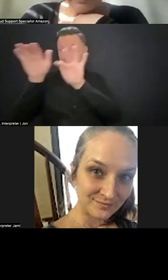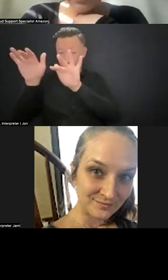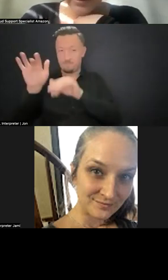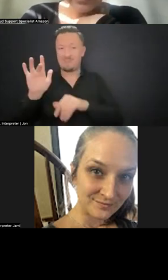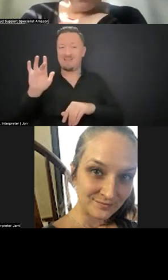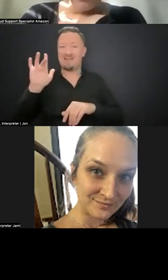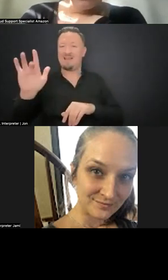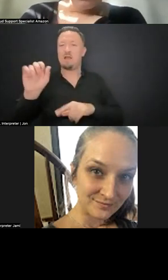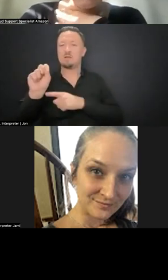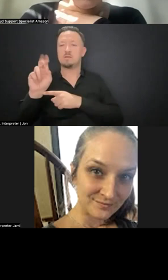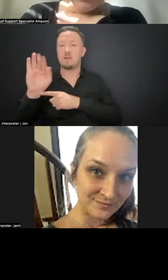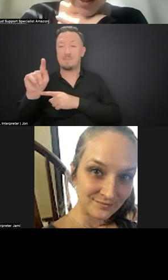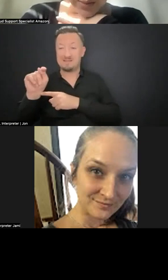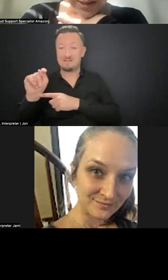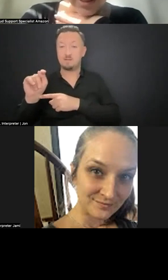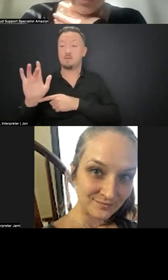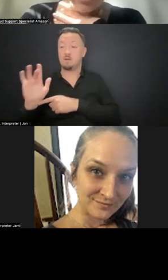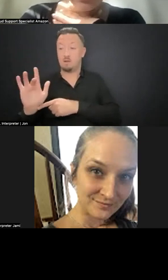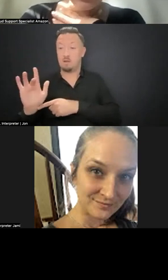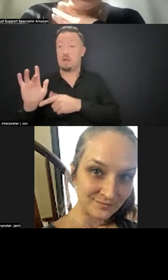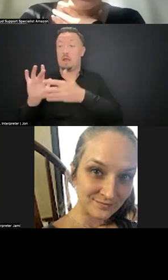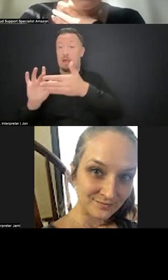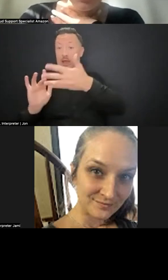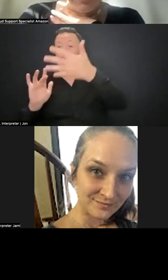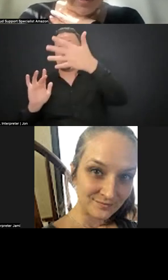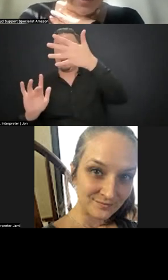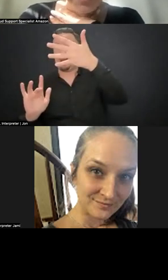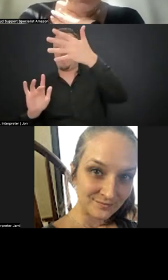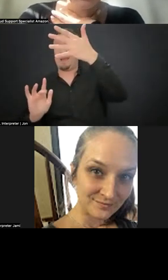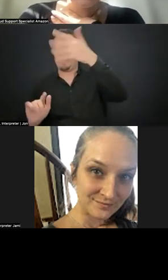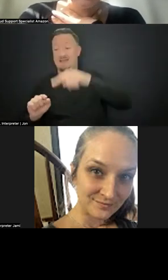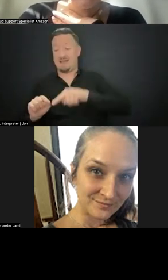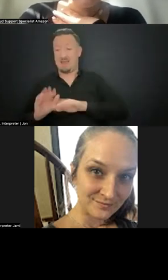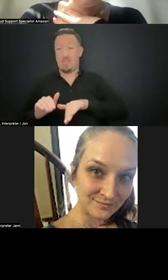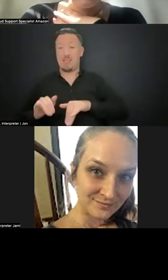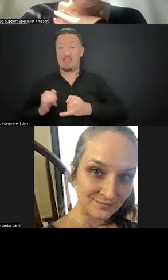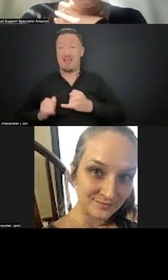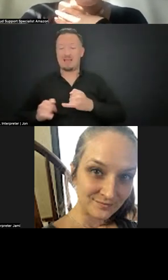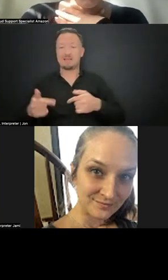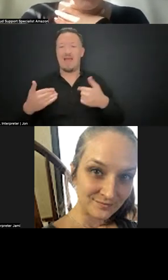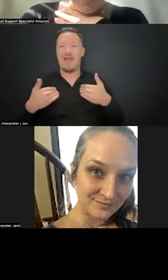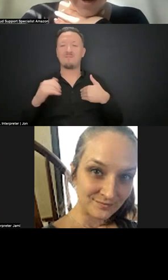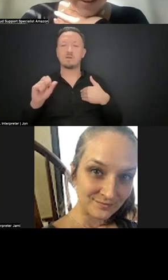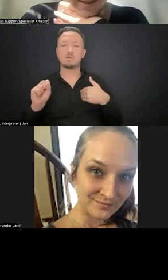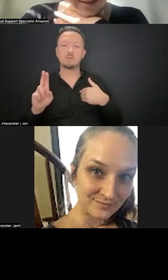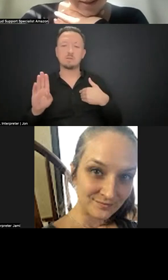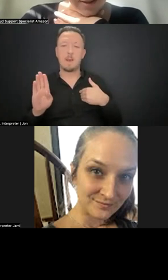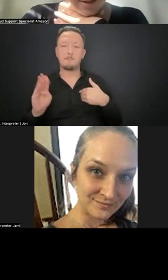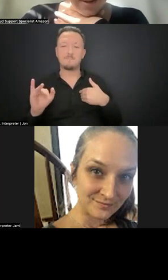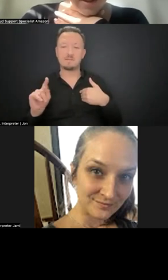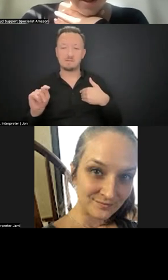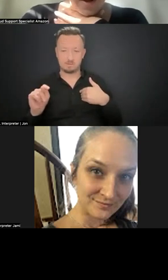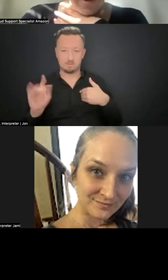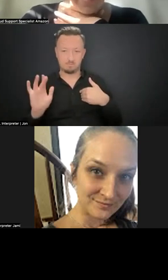as complete. Now, please note, just because you submit your answer, you still have the ability to modify your